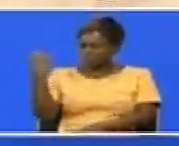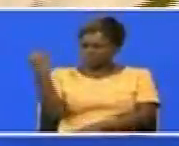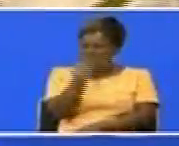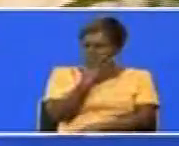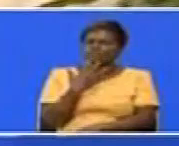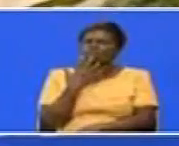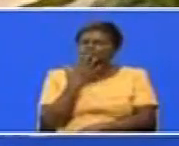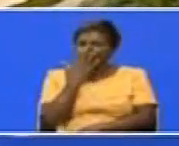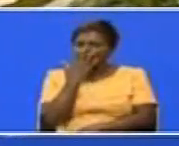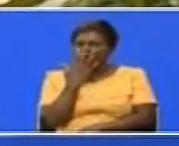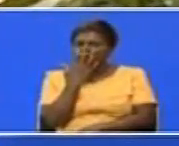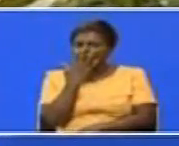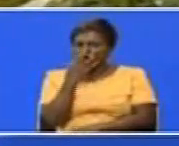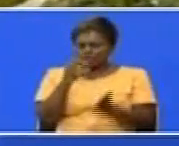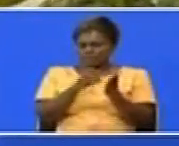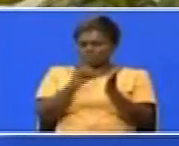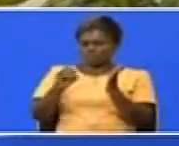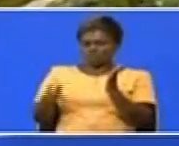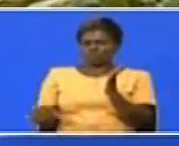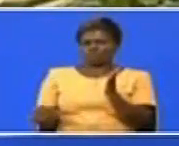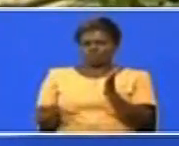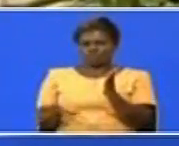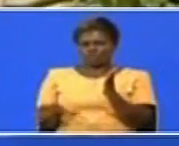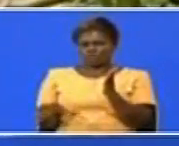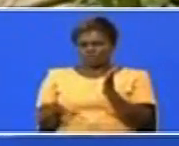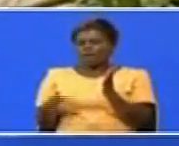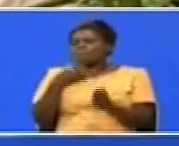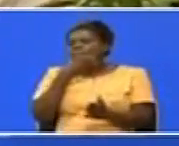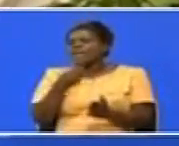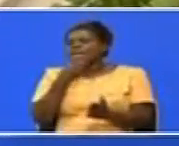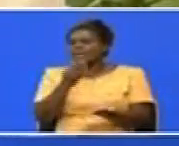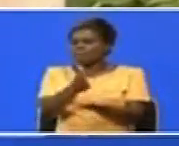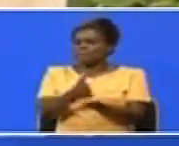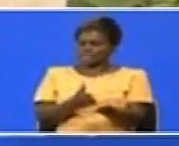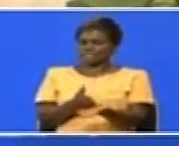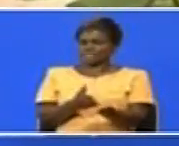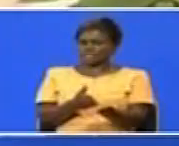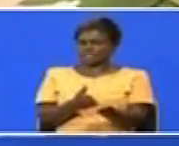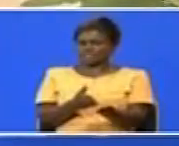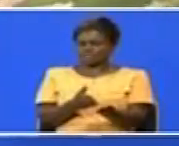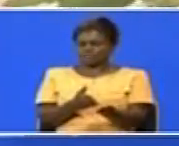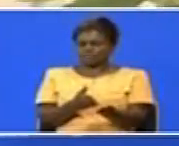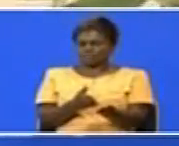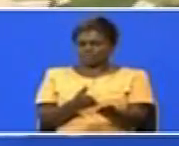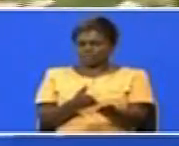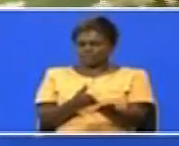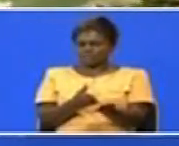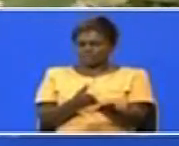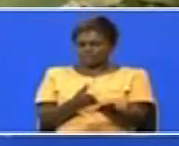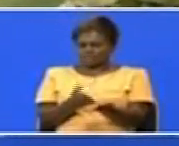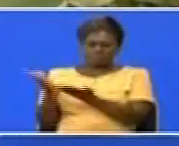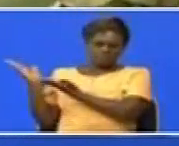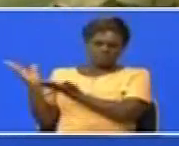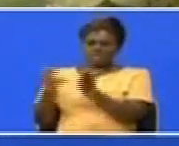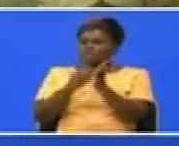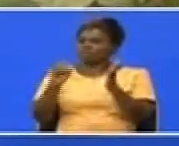You remove the male part of the flower which has got the pollen. Like that, having